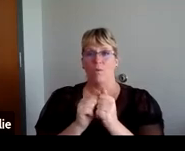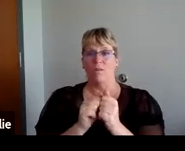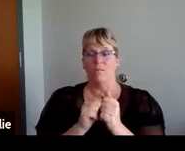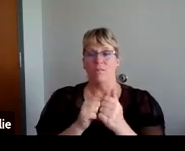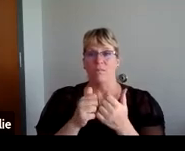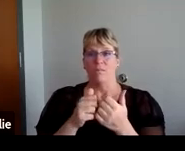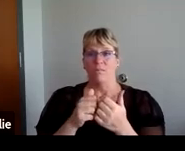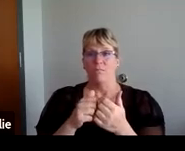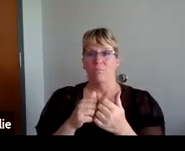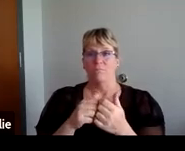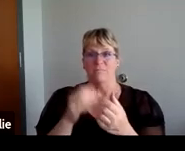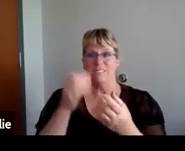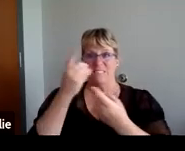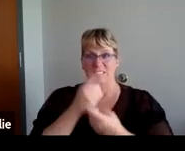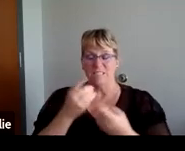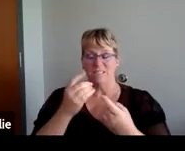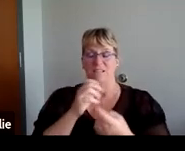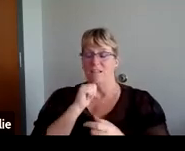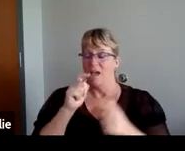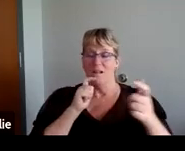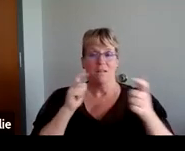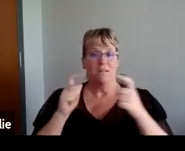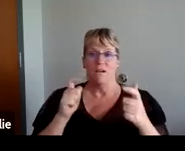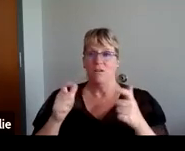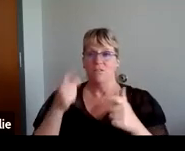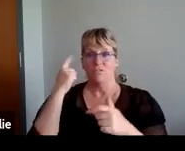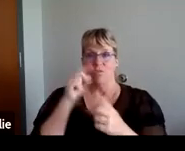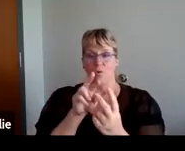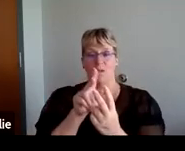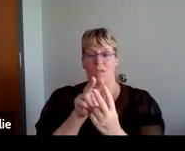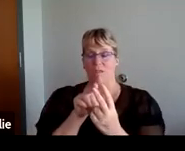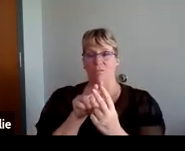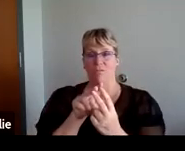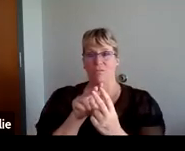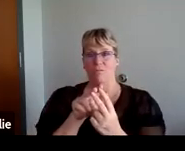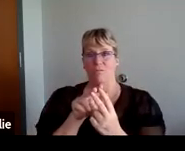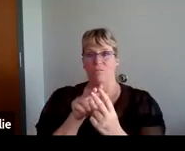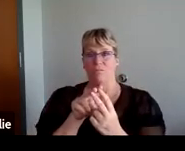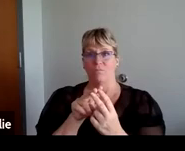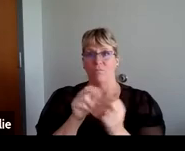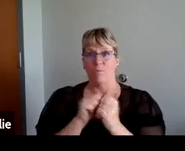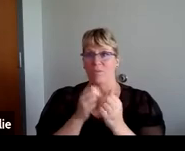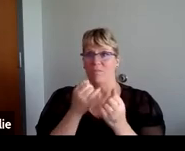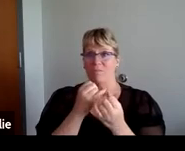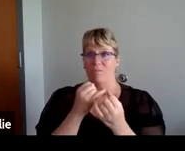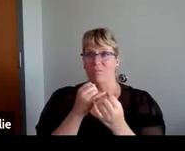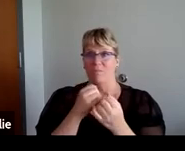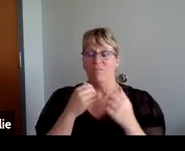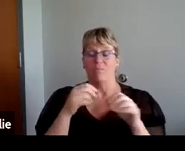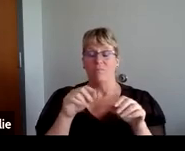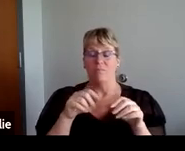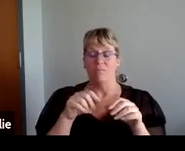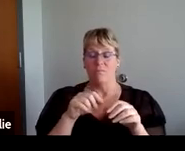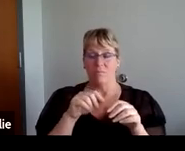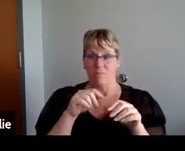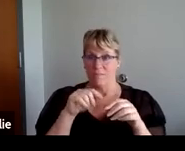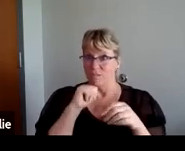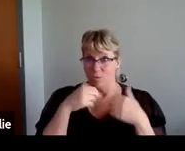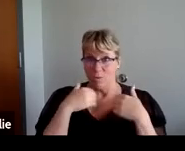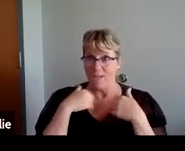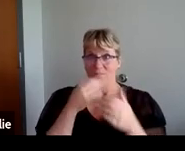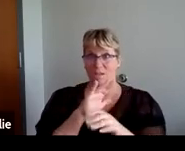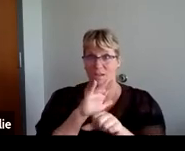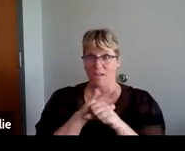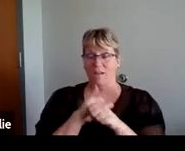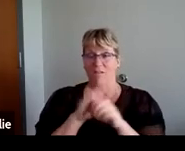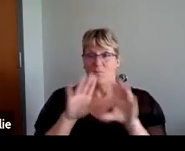and not a great number larger get treated for either of those conditions independent of one another. But because we're